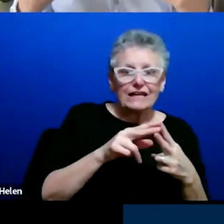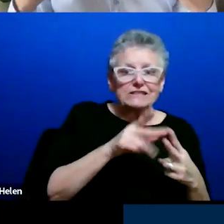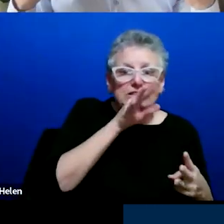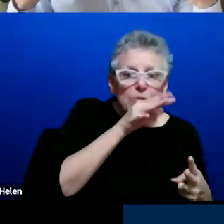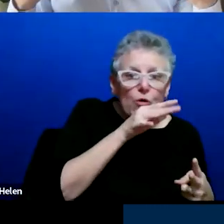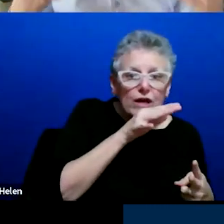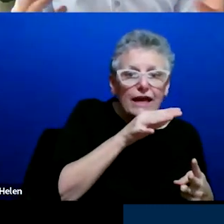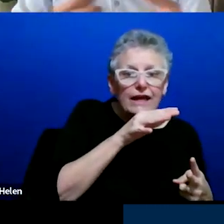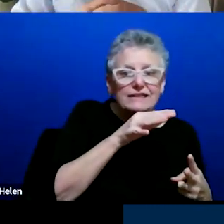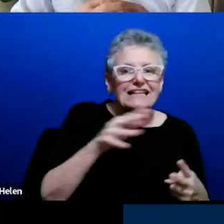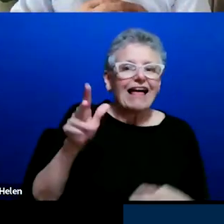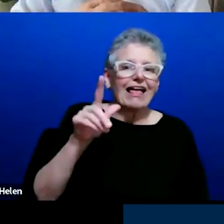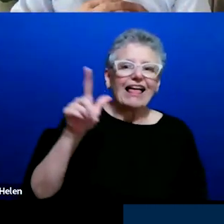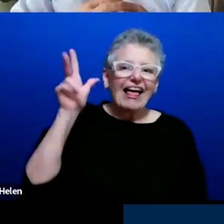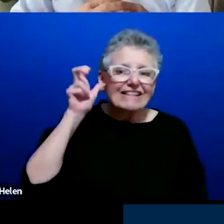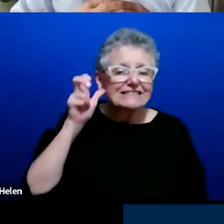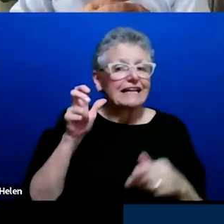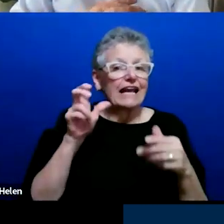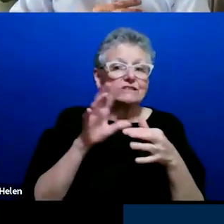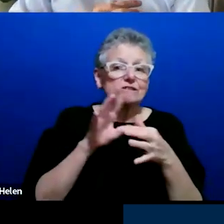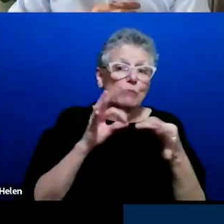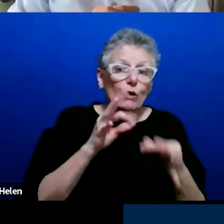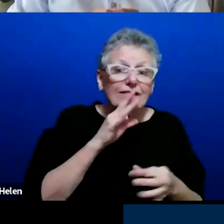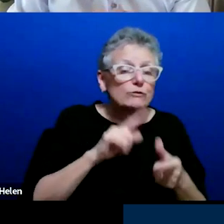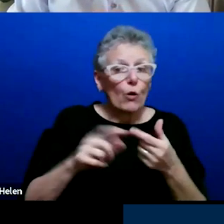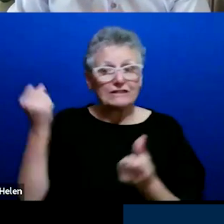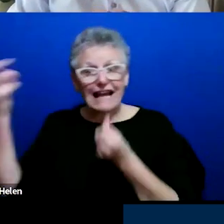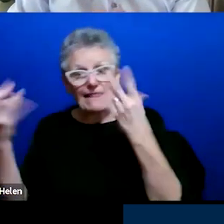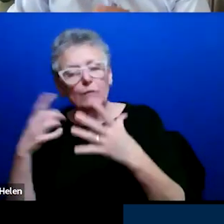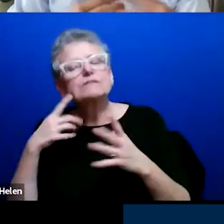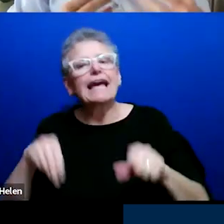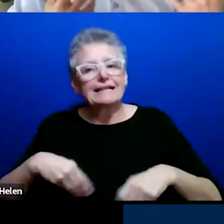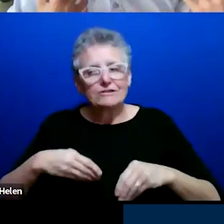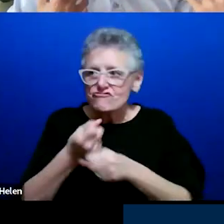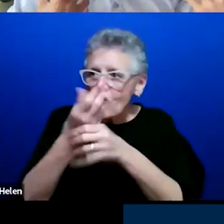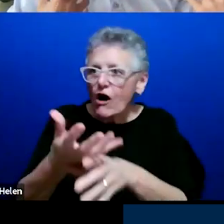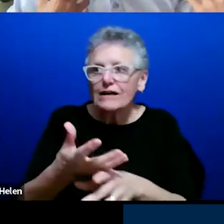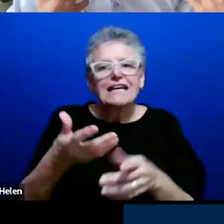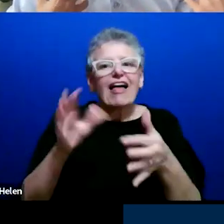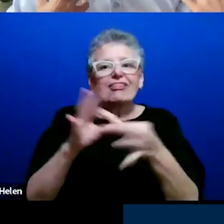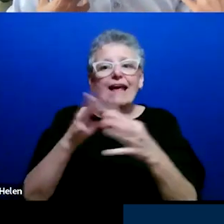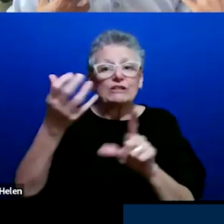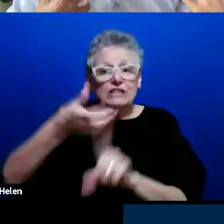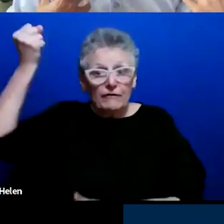oral, listening and spoken language, or sign language. That can lead to language deprivation, delayed